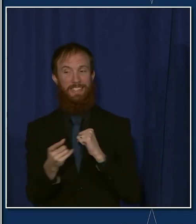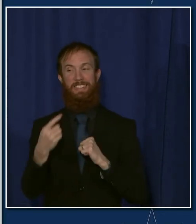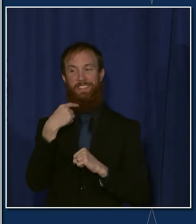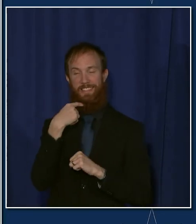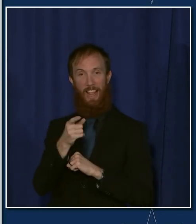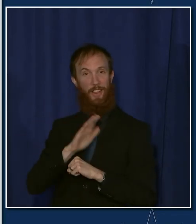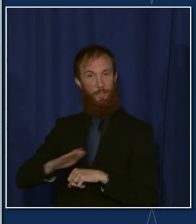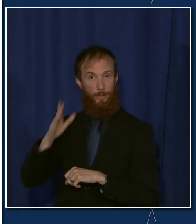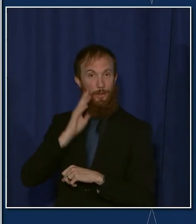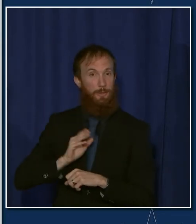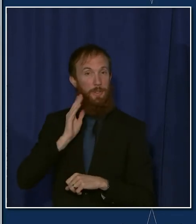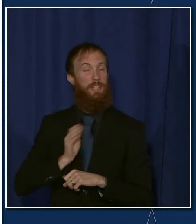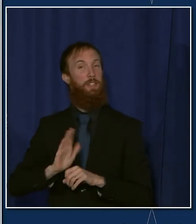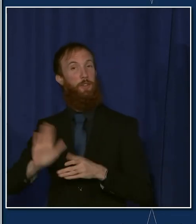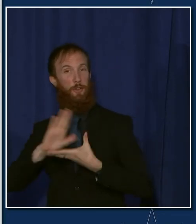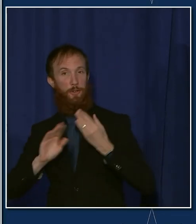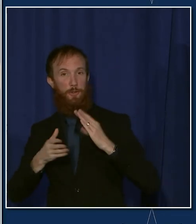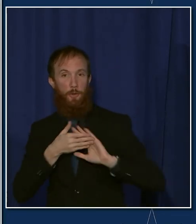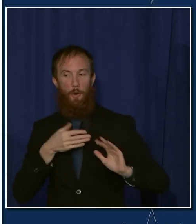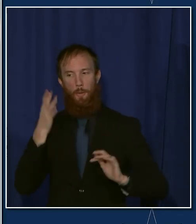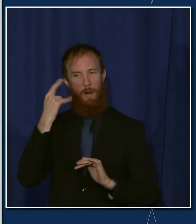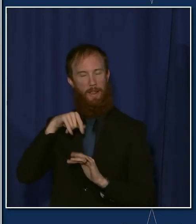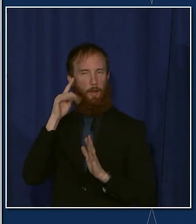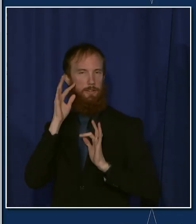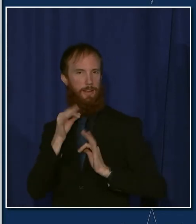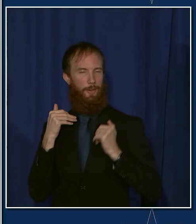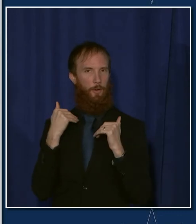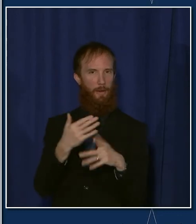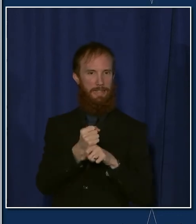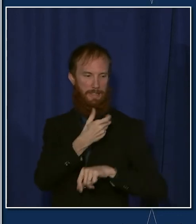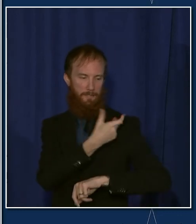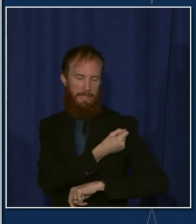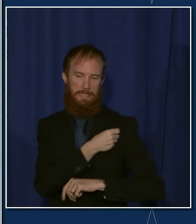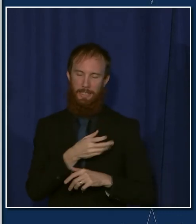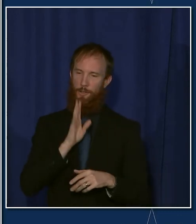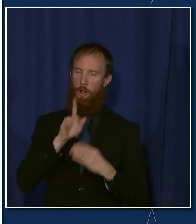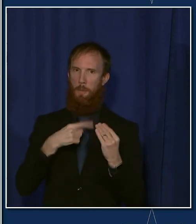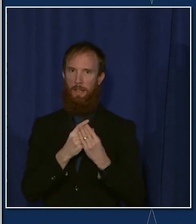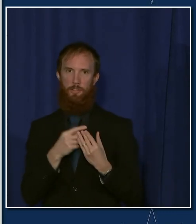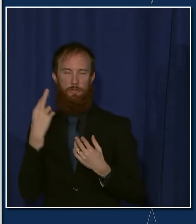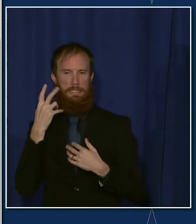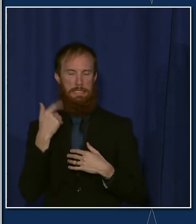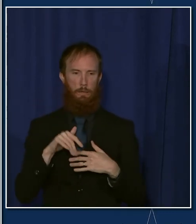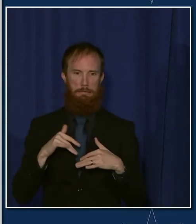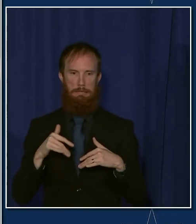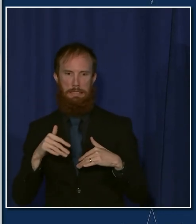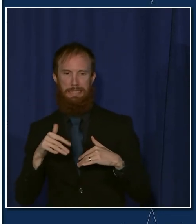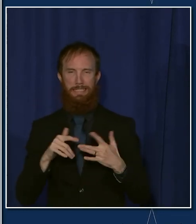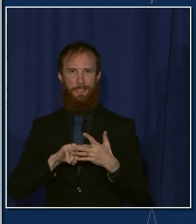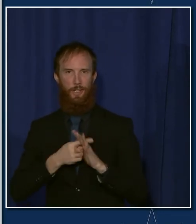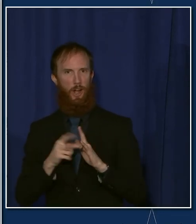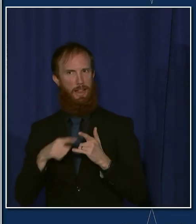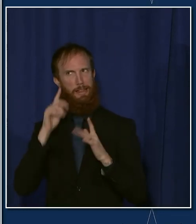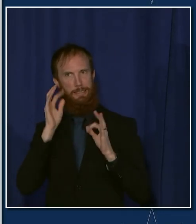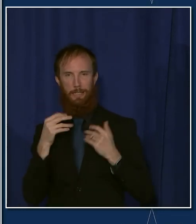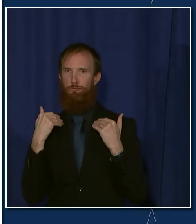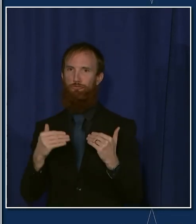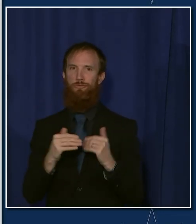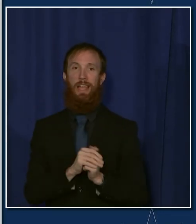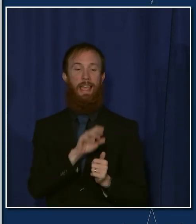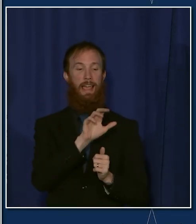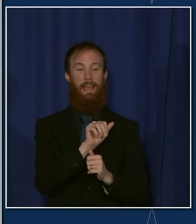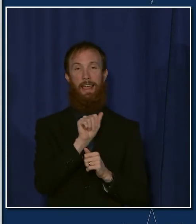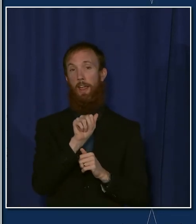they decided to get vaccinated, often how they were hesitant at the beginning and how others are doing it. We've also been working with AARP and some others. We've